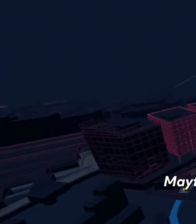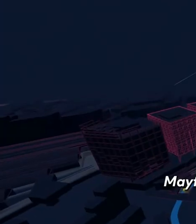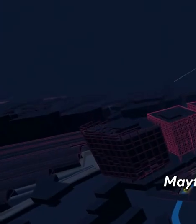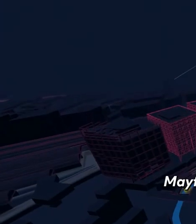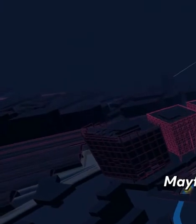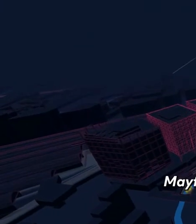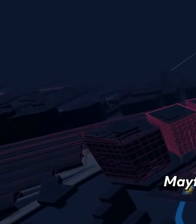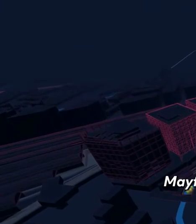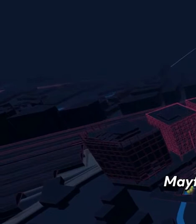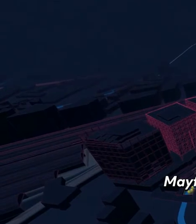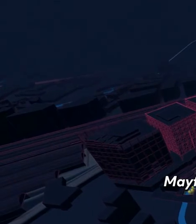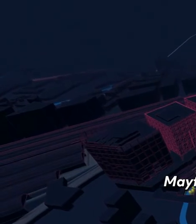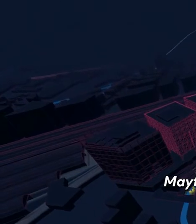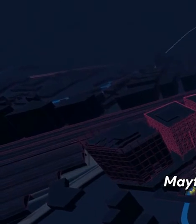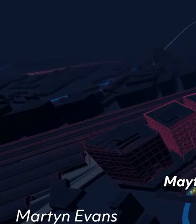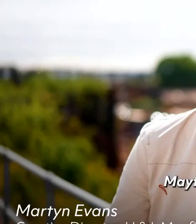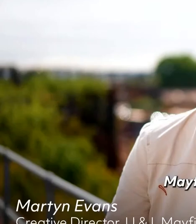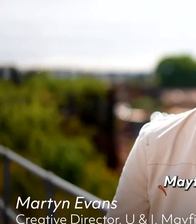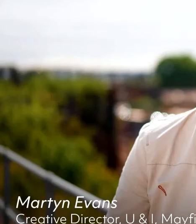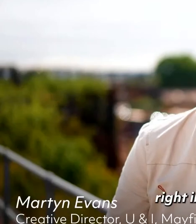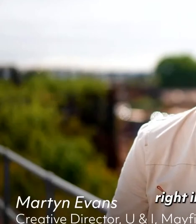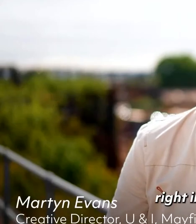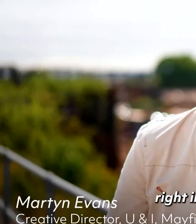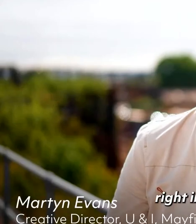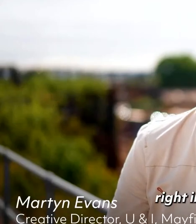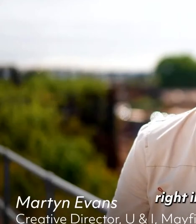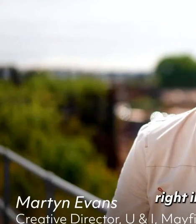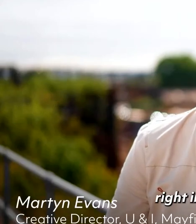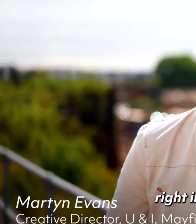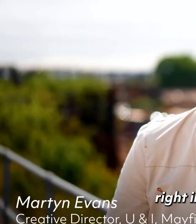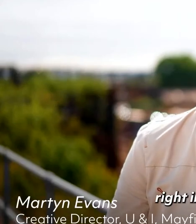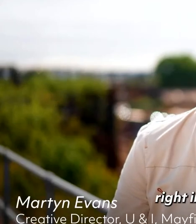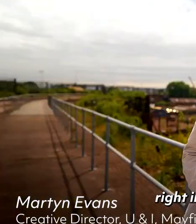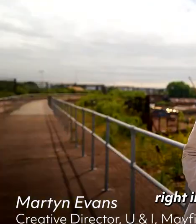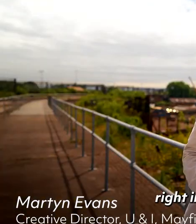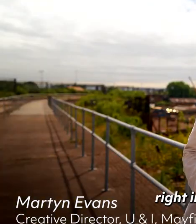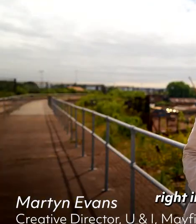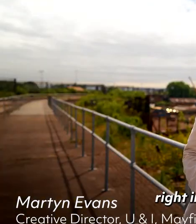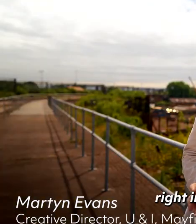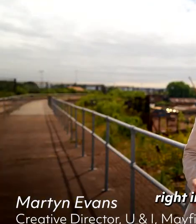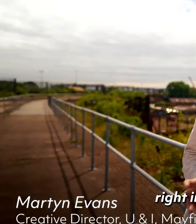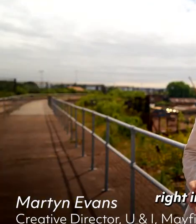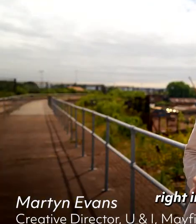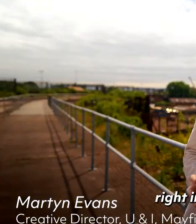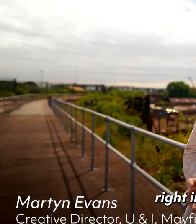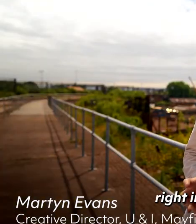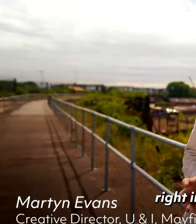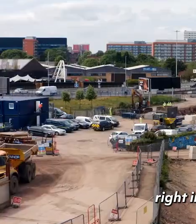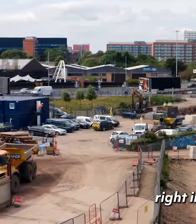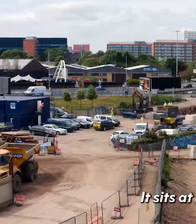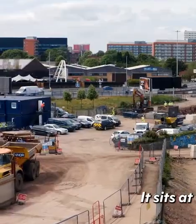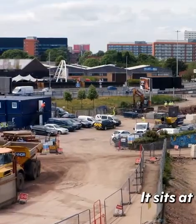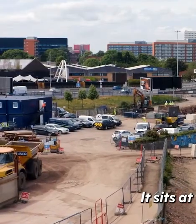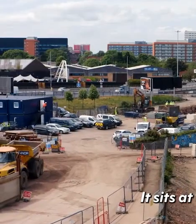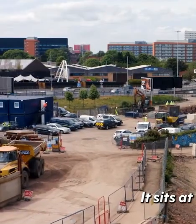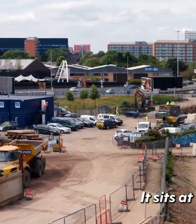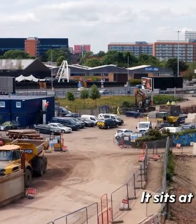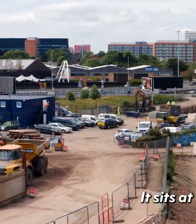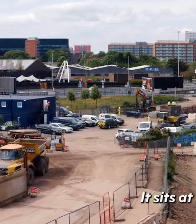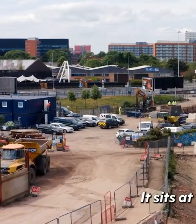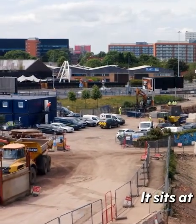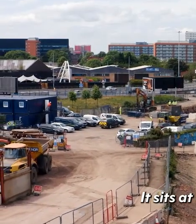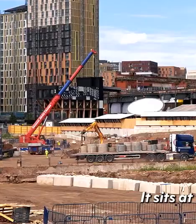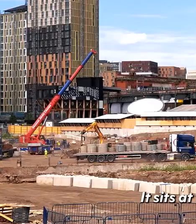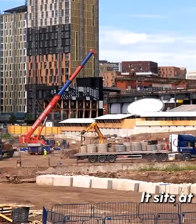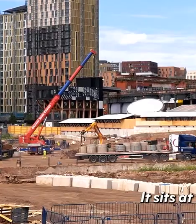Mayfield was conceived in 2016 to redevelop 25 acres of land right in the heart of the city centre. It sits at the heart